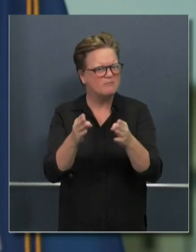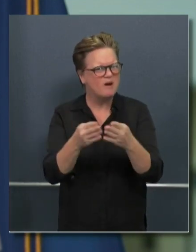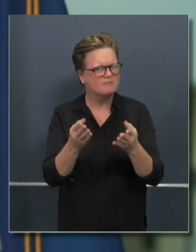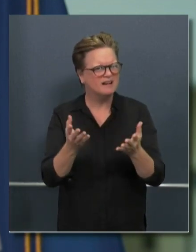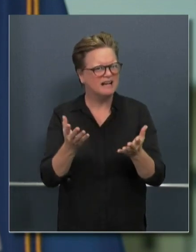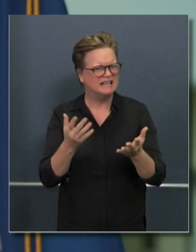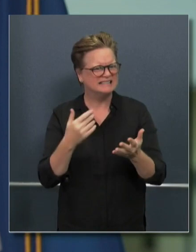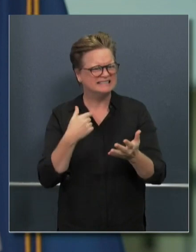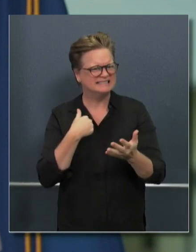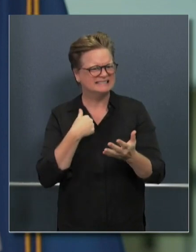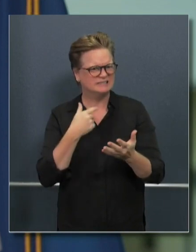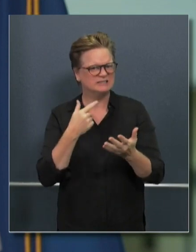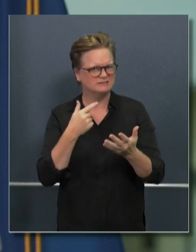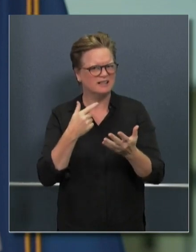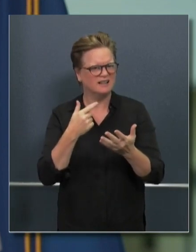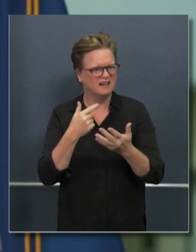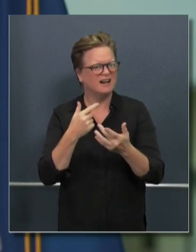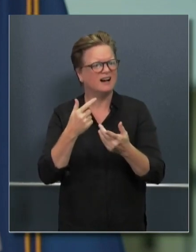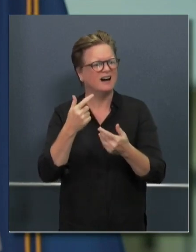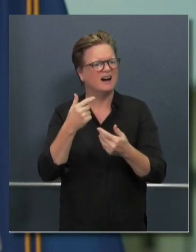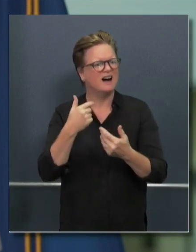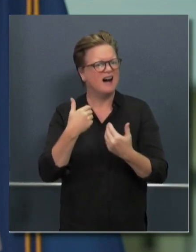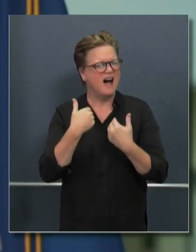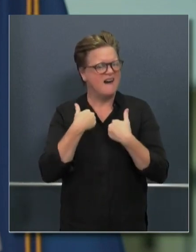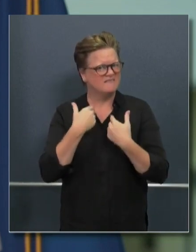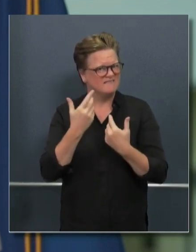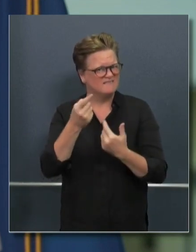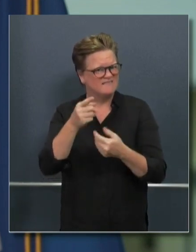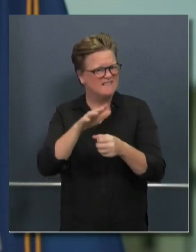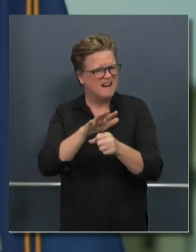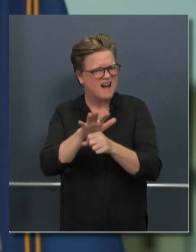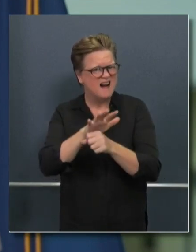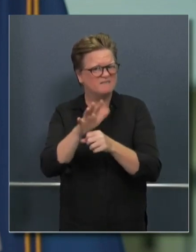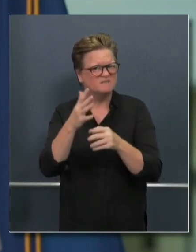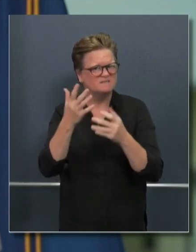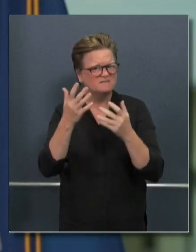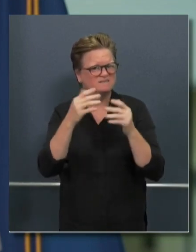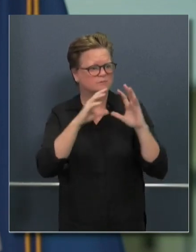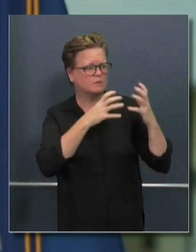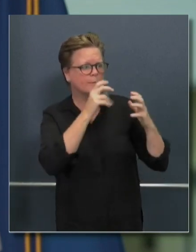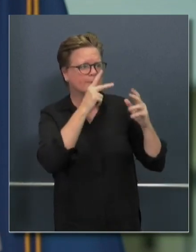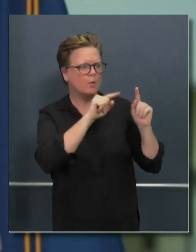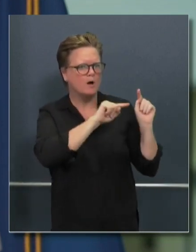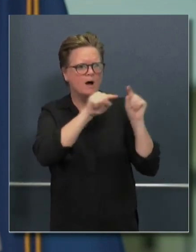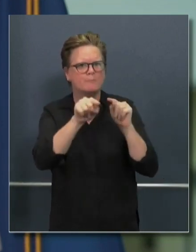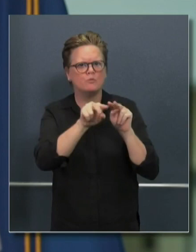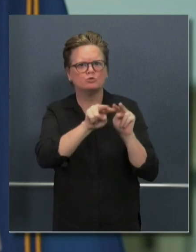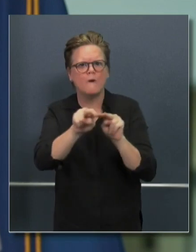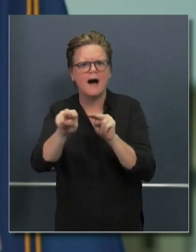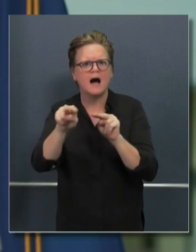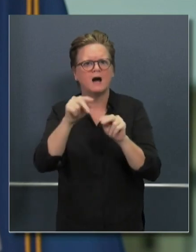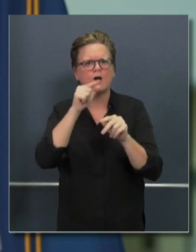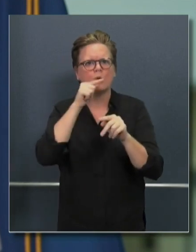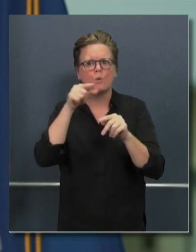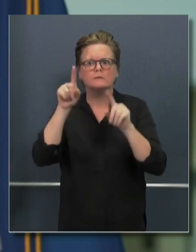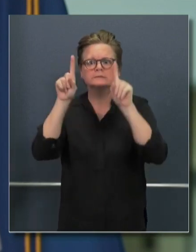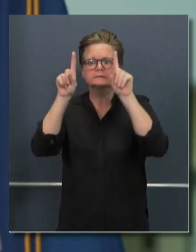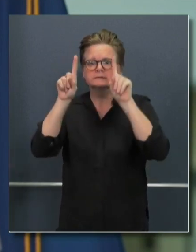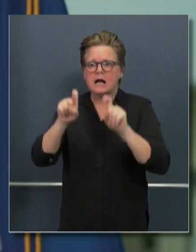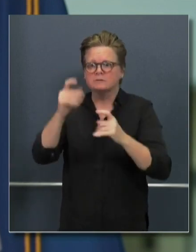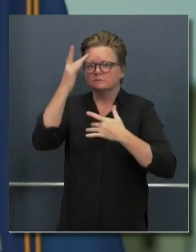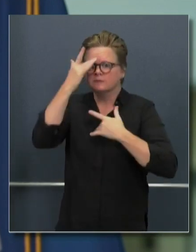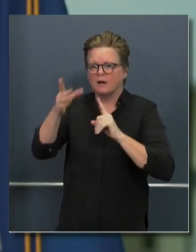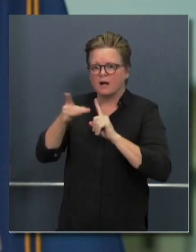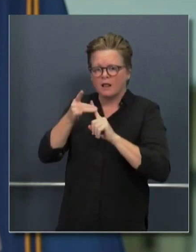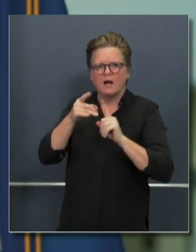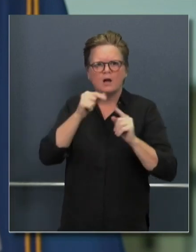that. We've been providing interview requests from Dr. Charity Dean. So I guess I wanted to ask your response to that. What